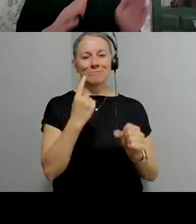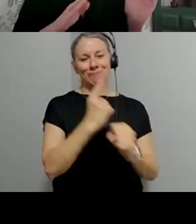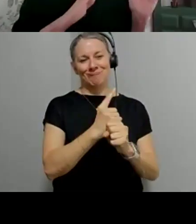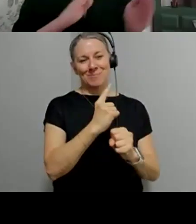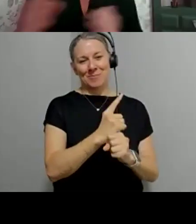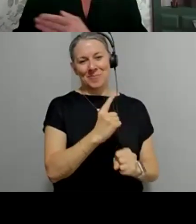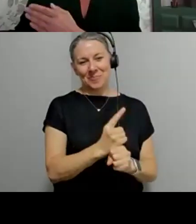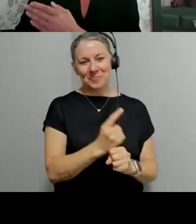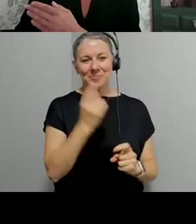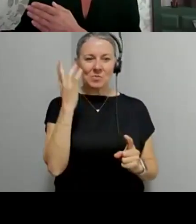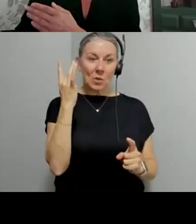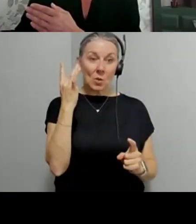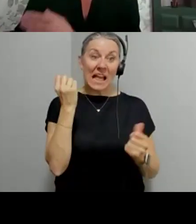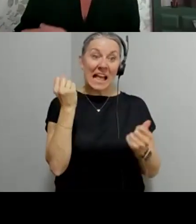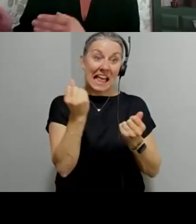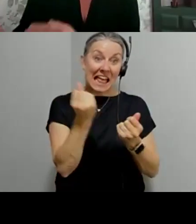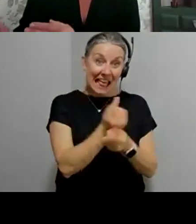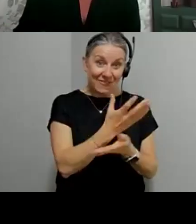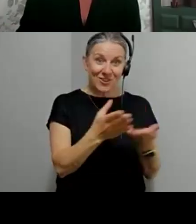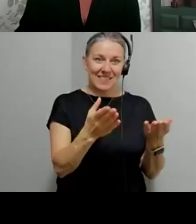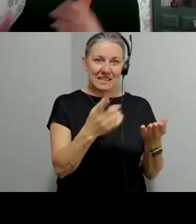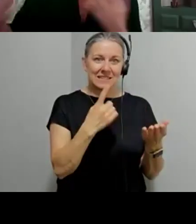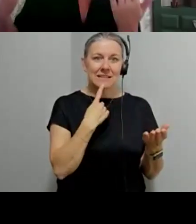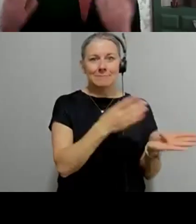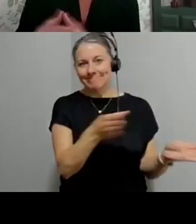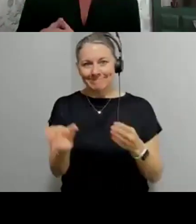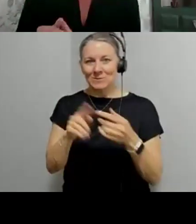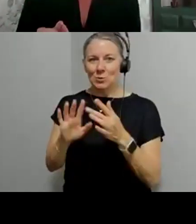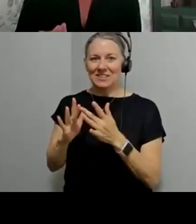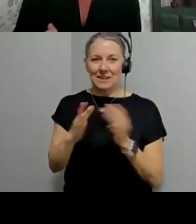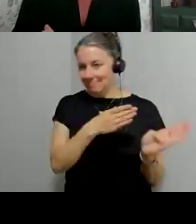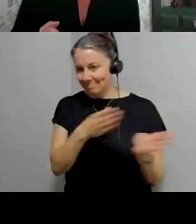right now is directing us to the internet, and that can be a challenge. You know